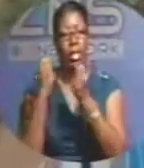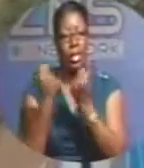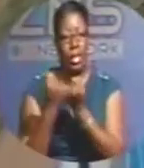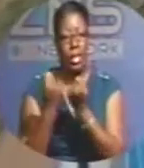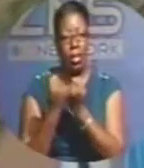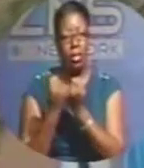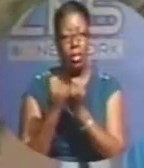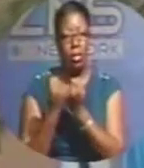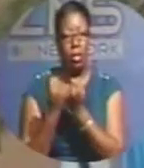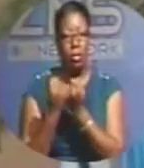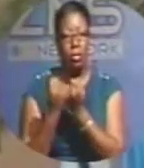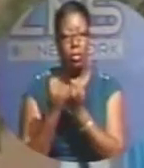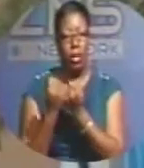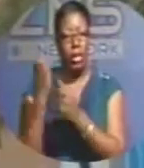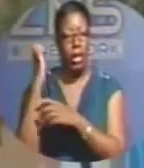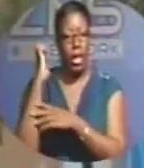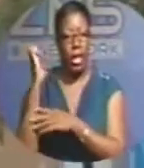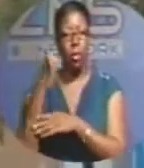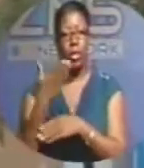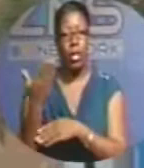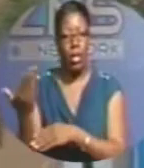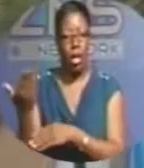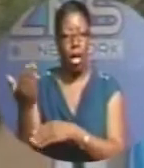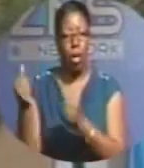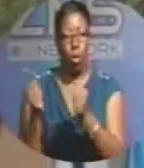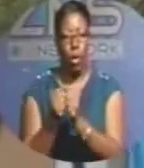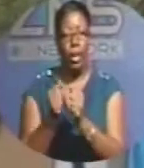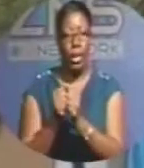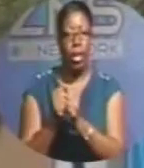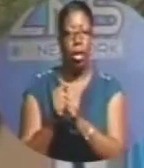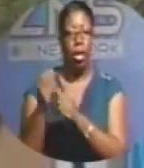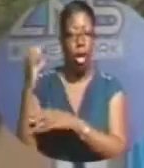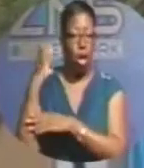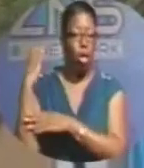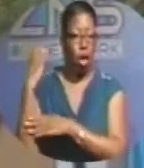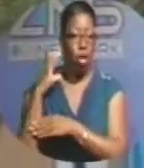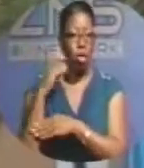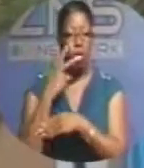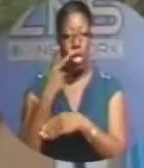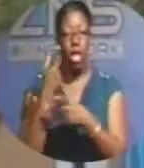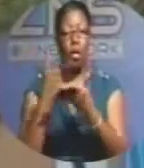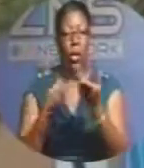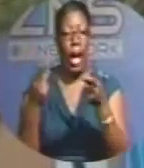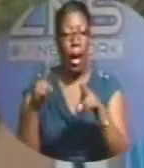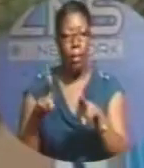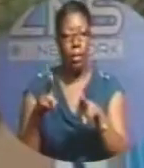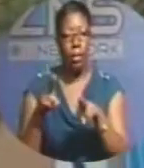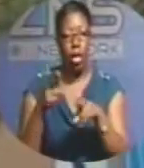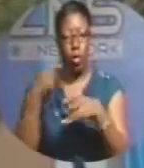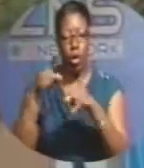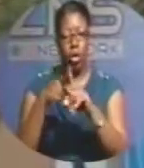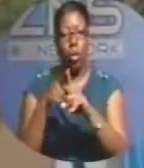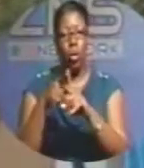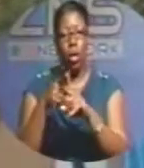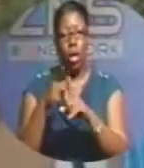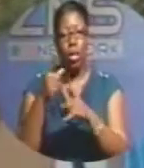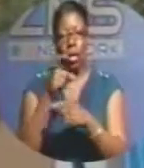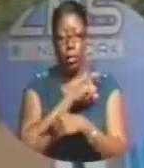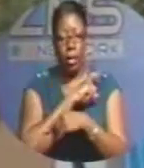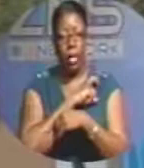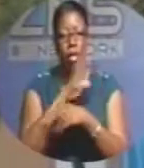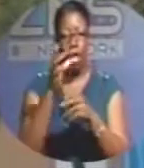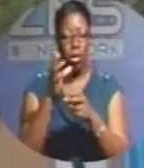Sergeant Adley, and he was there along with the coach who saw what happened, and they went to the police and they did a